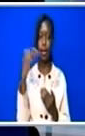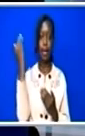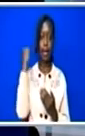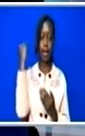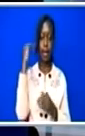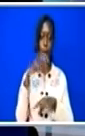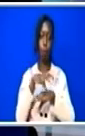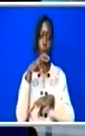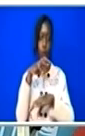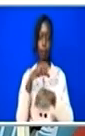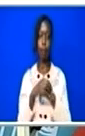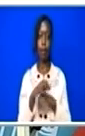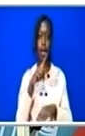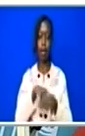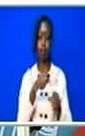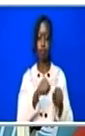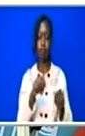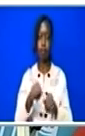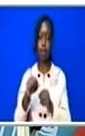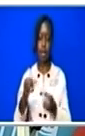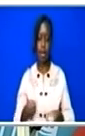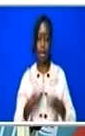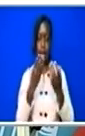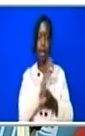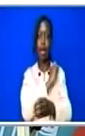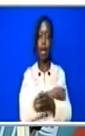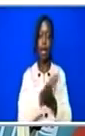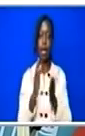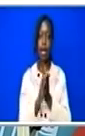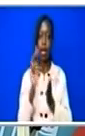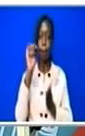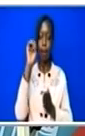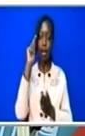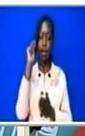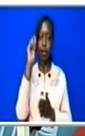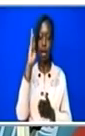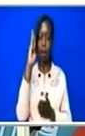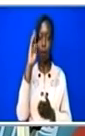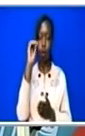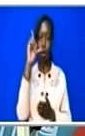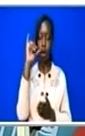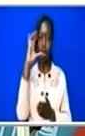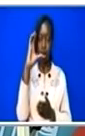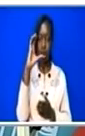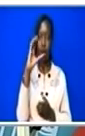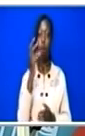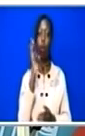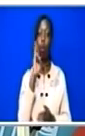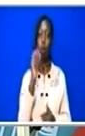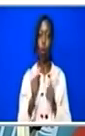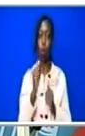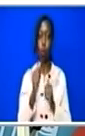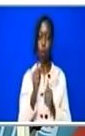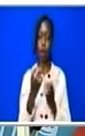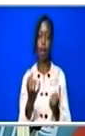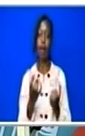oxidized, then it releases energy and metabolic water that is required by these animals.